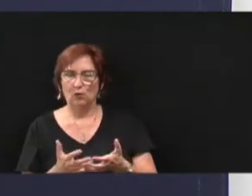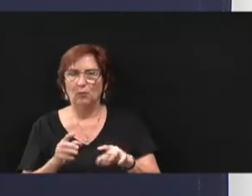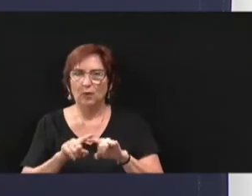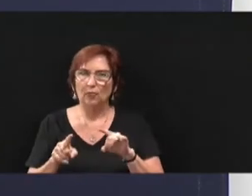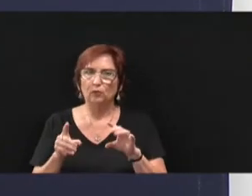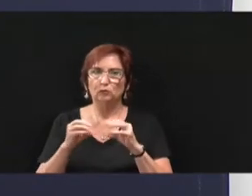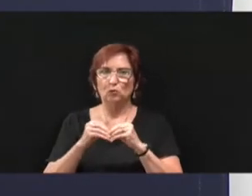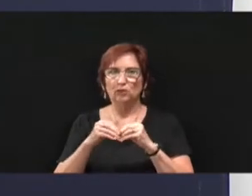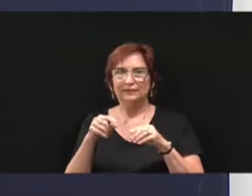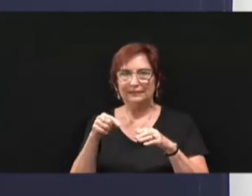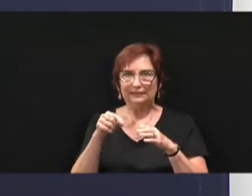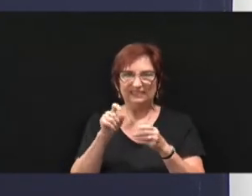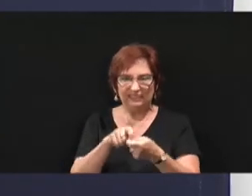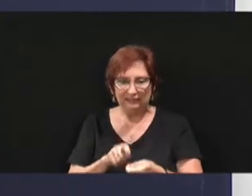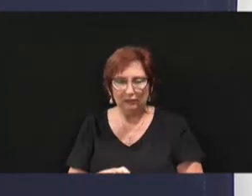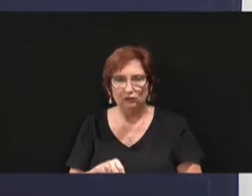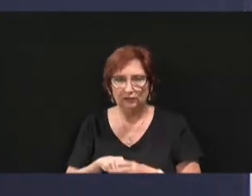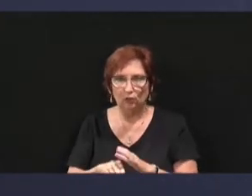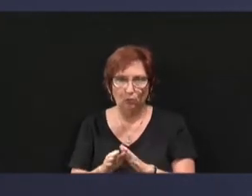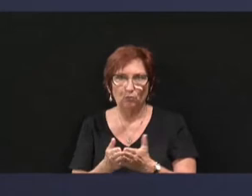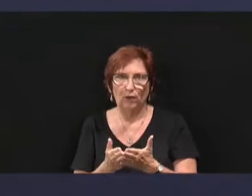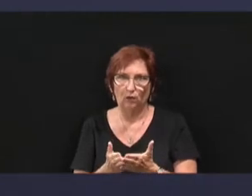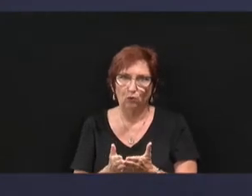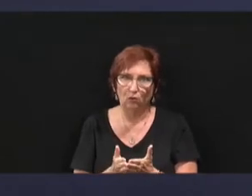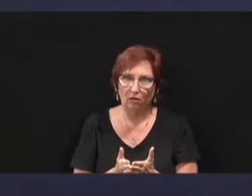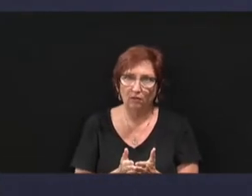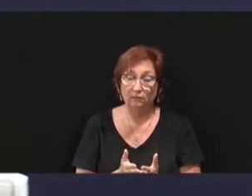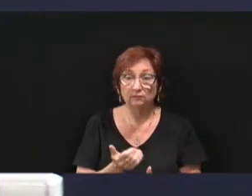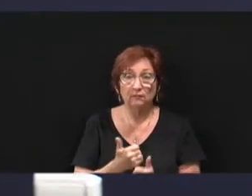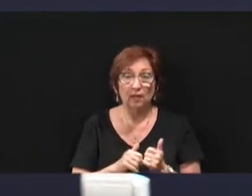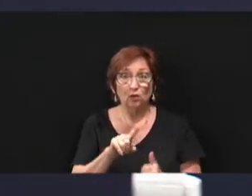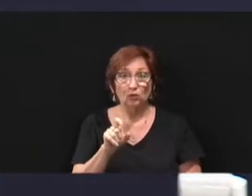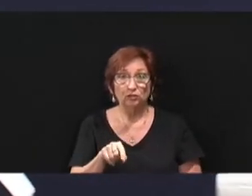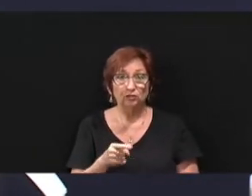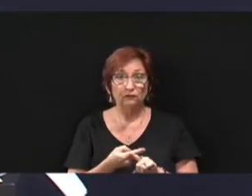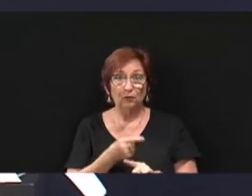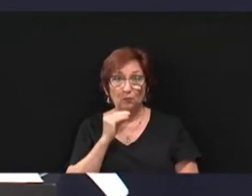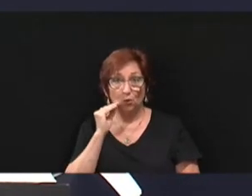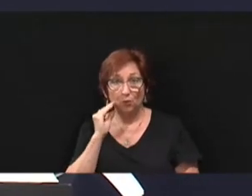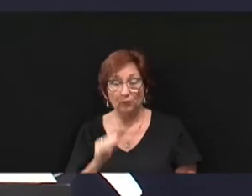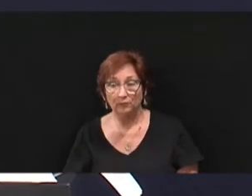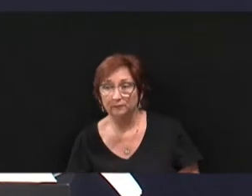Any questions at home? No, okay.